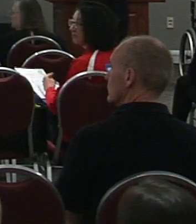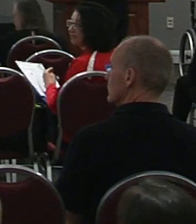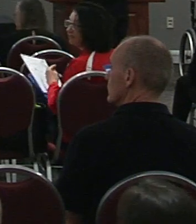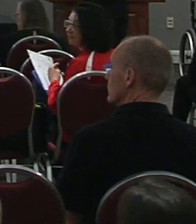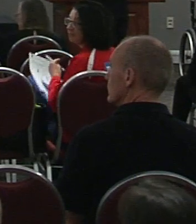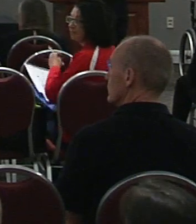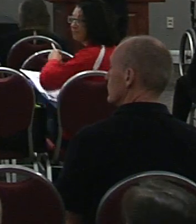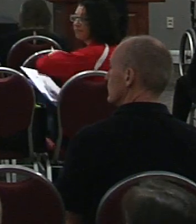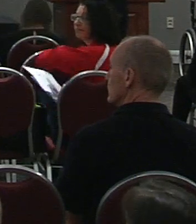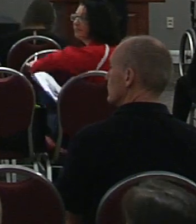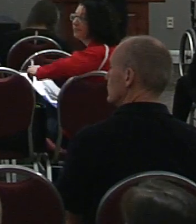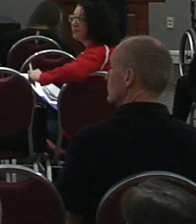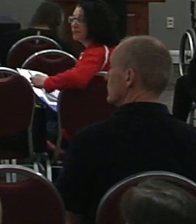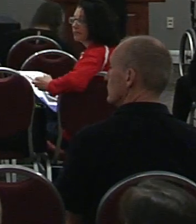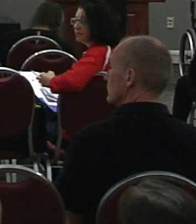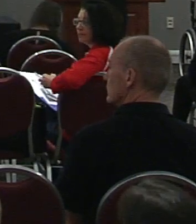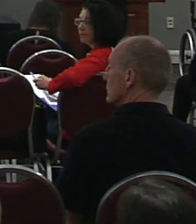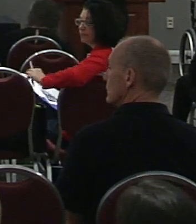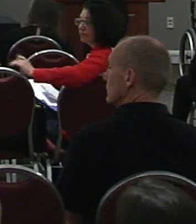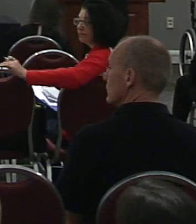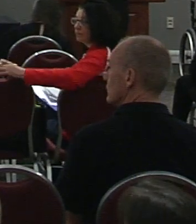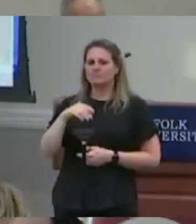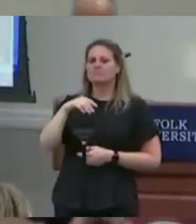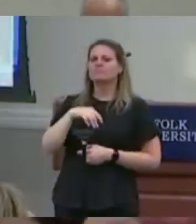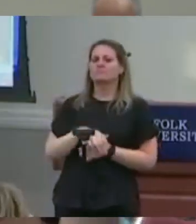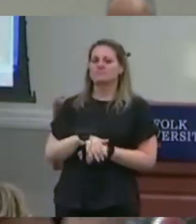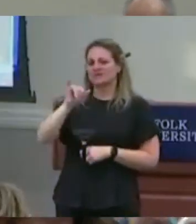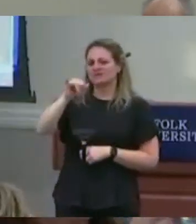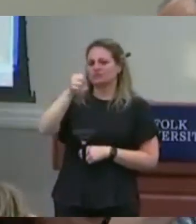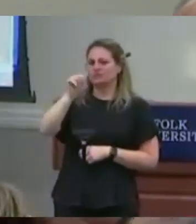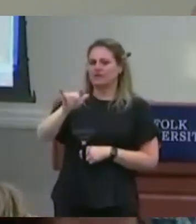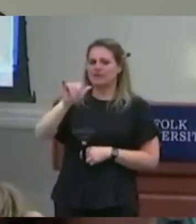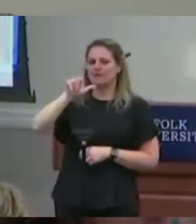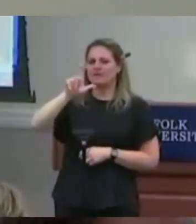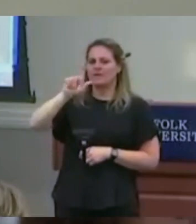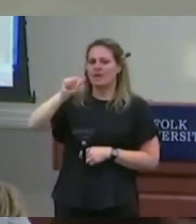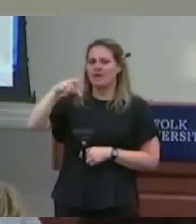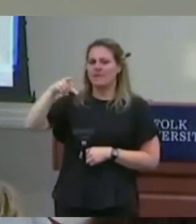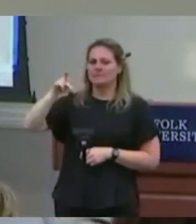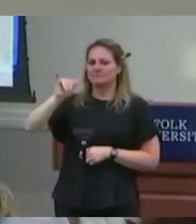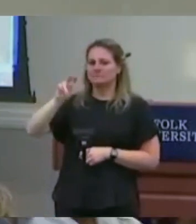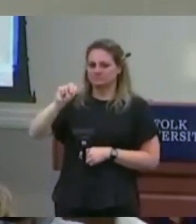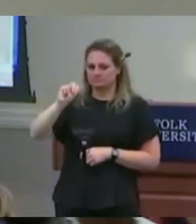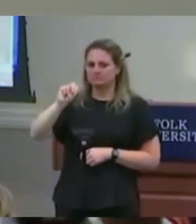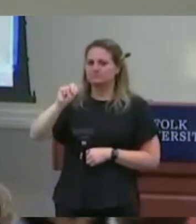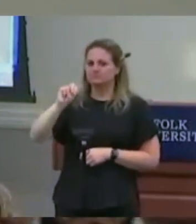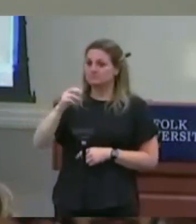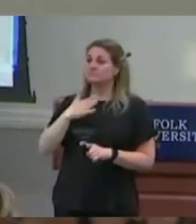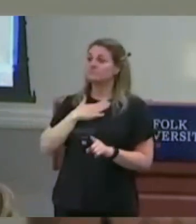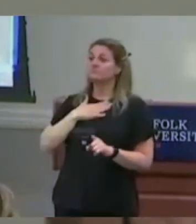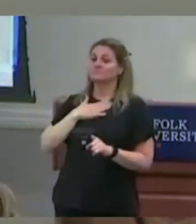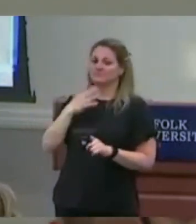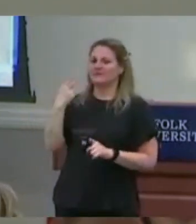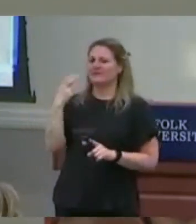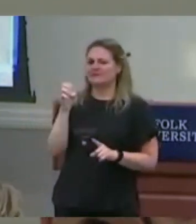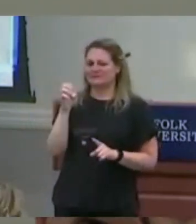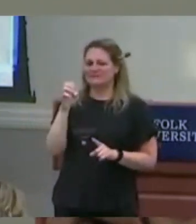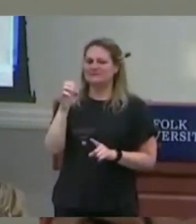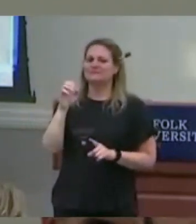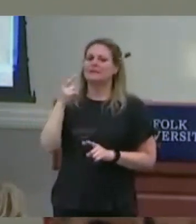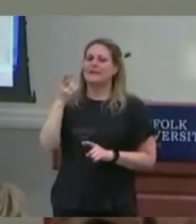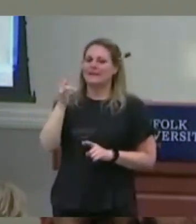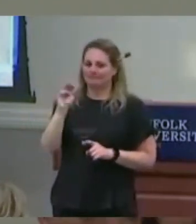up, y'all? My name's Jay. My pronouns are he, him, his. I'm here to celebrate a win and look